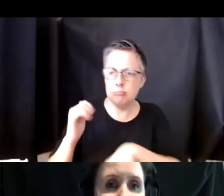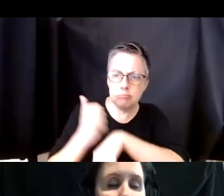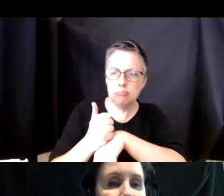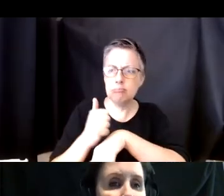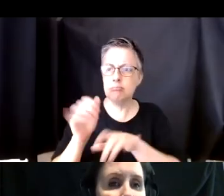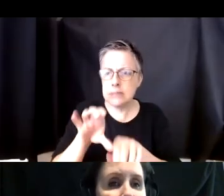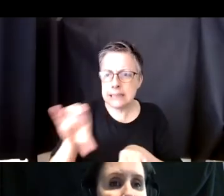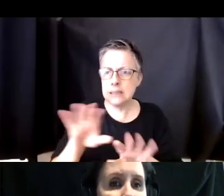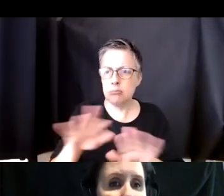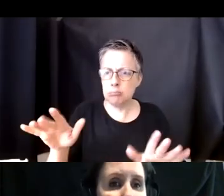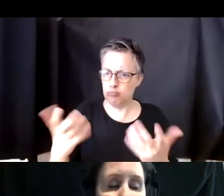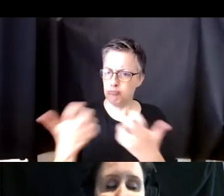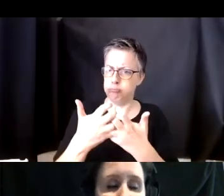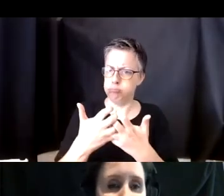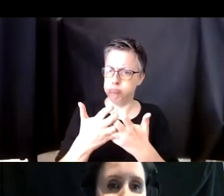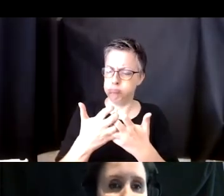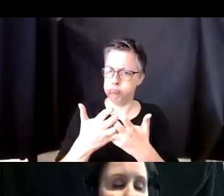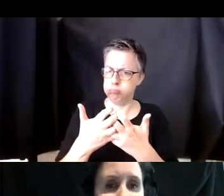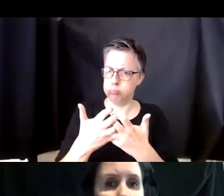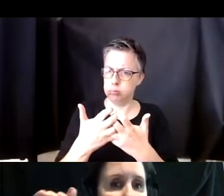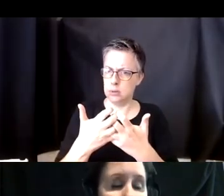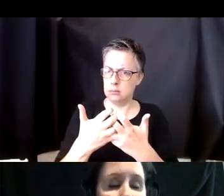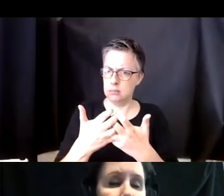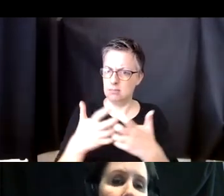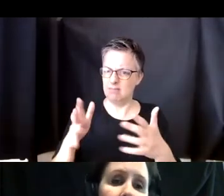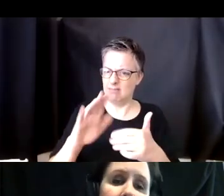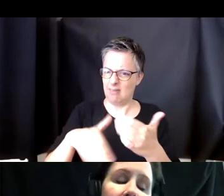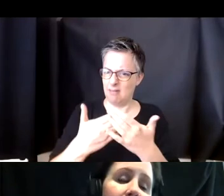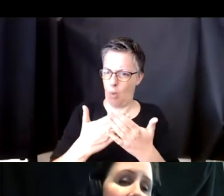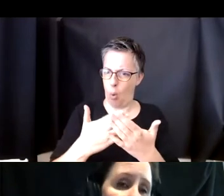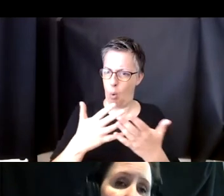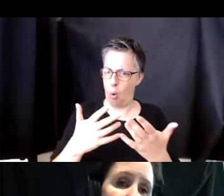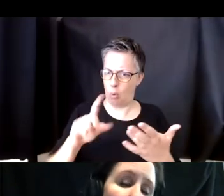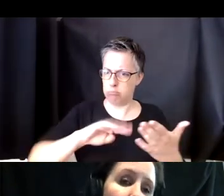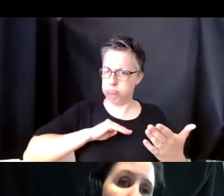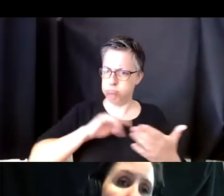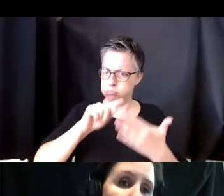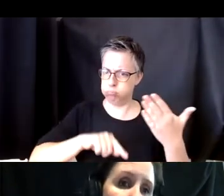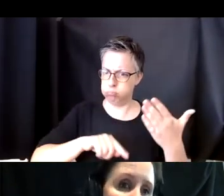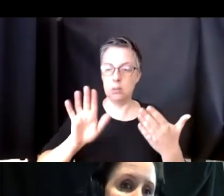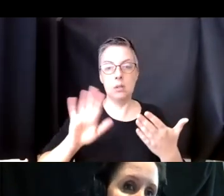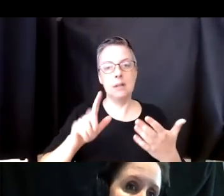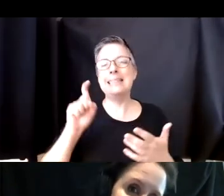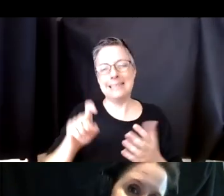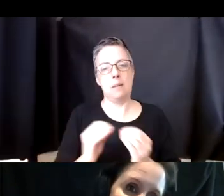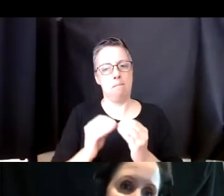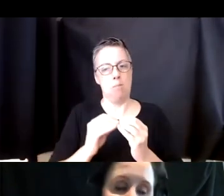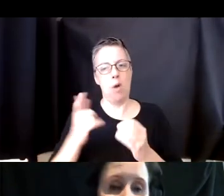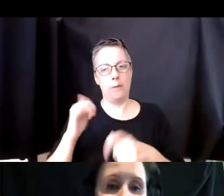feature that they have checked off all of the box. There's actually a couple more boxes to check